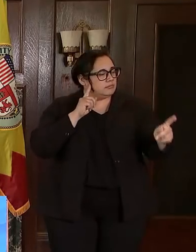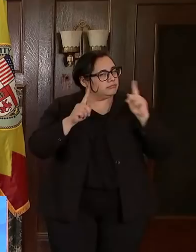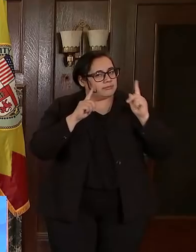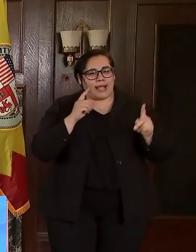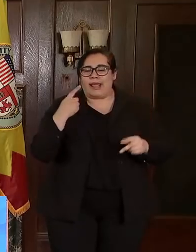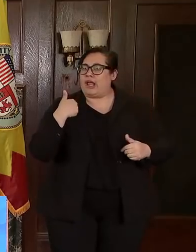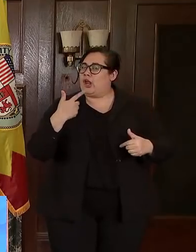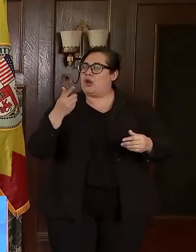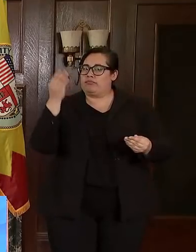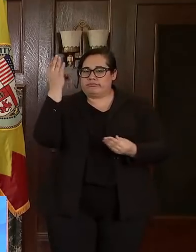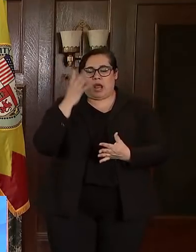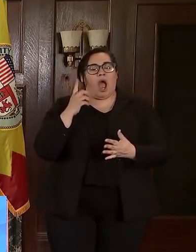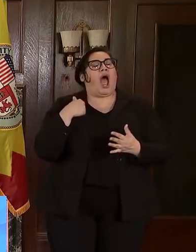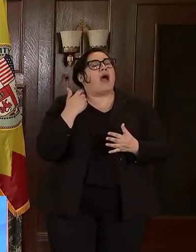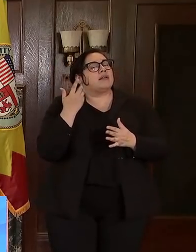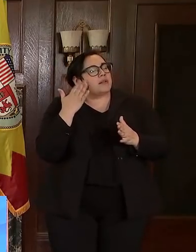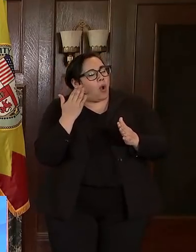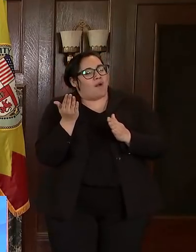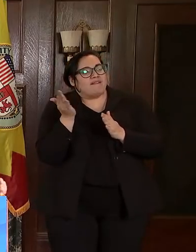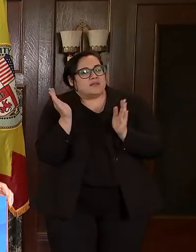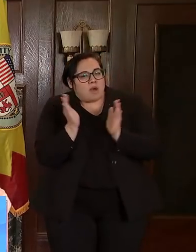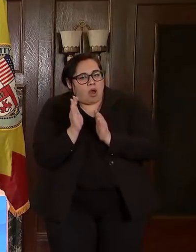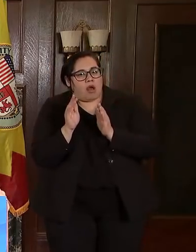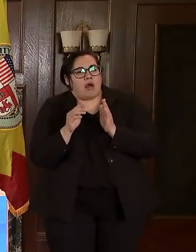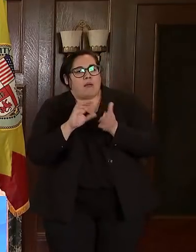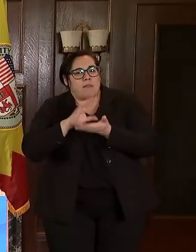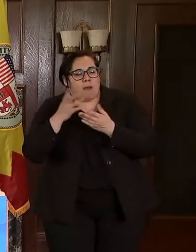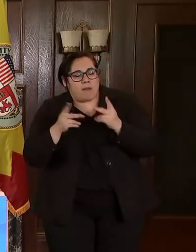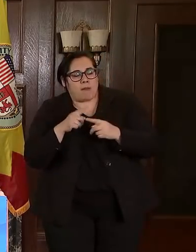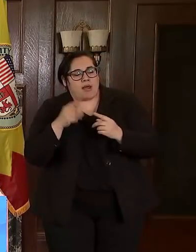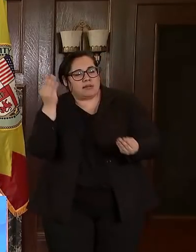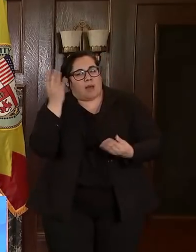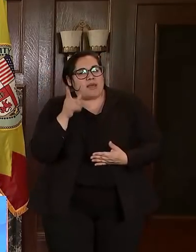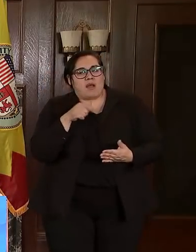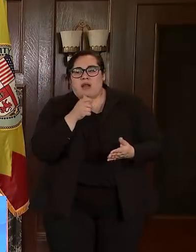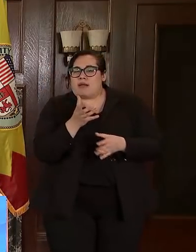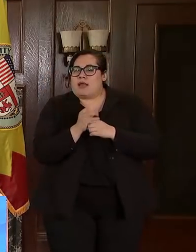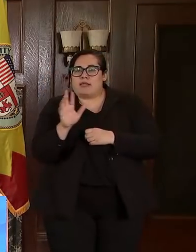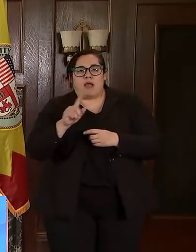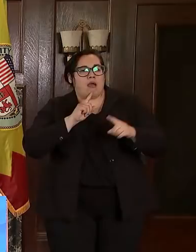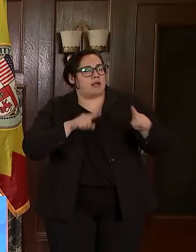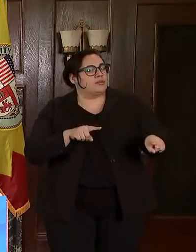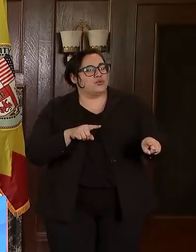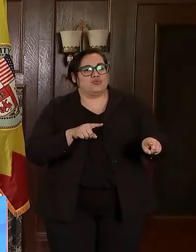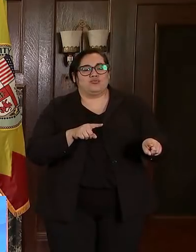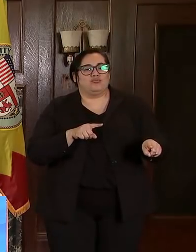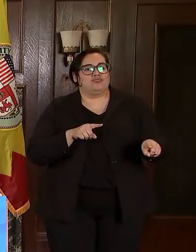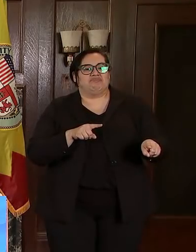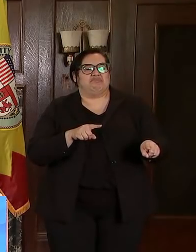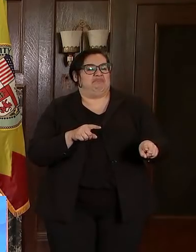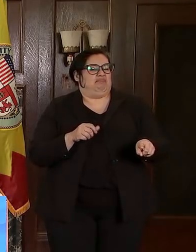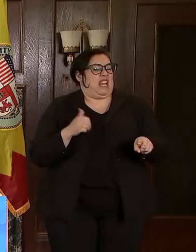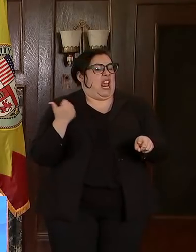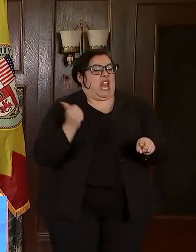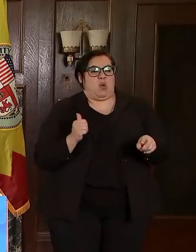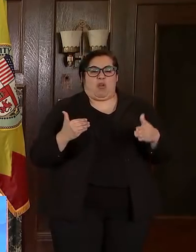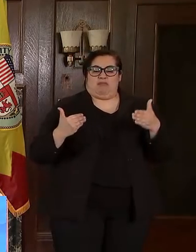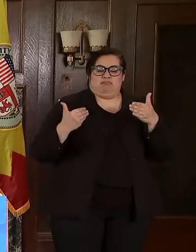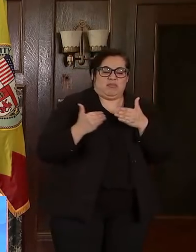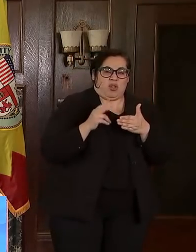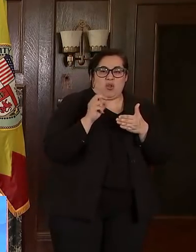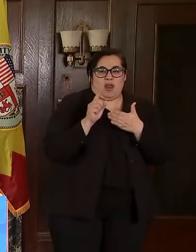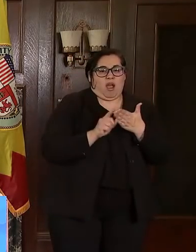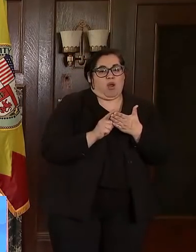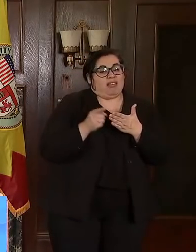obviously I've heard from only a small sample of people, but telling me that they're not getting the results and we're near 30 hours,